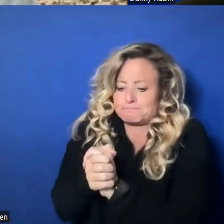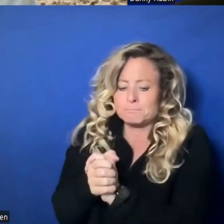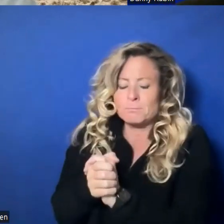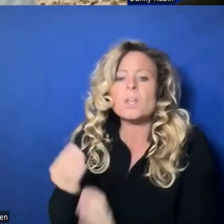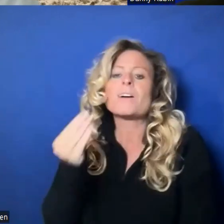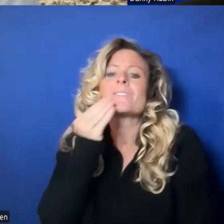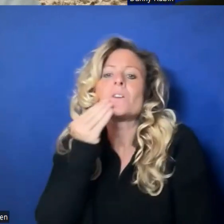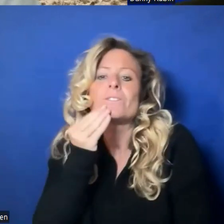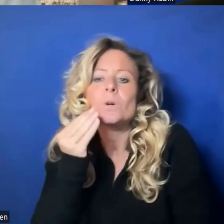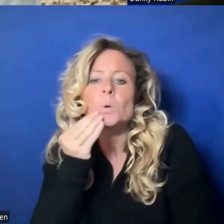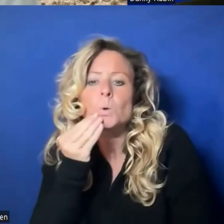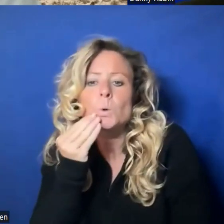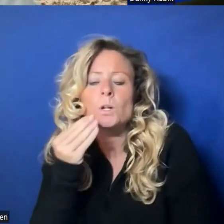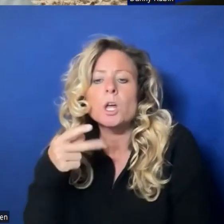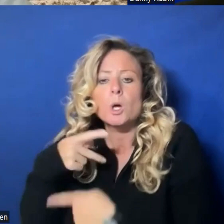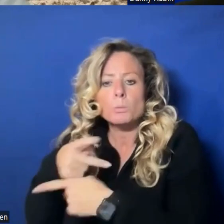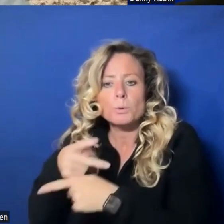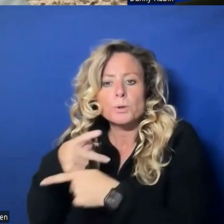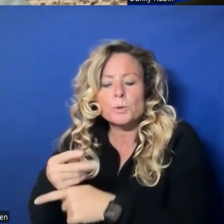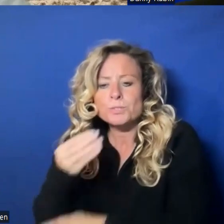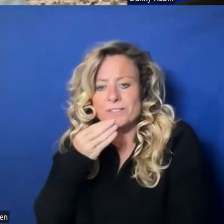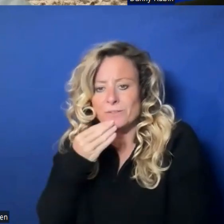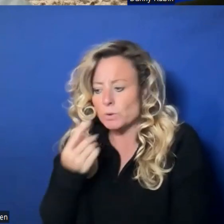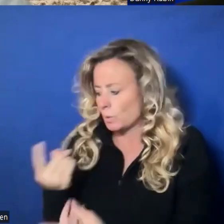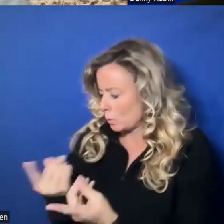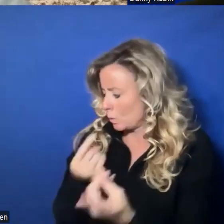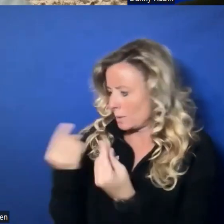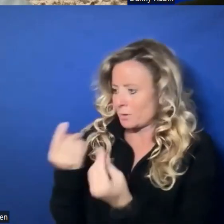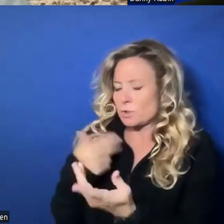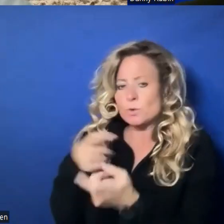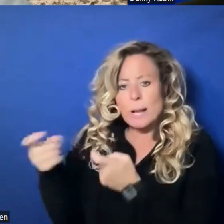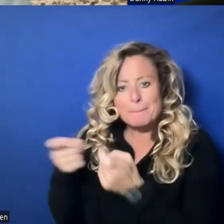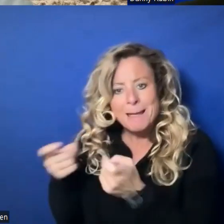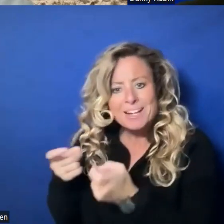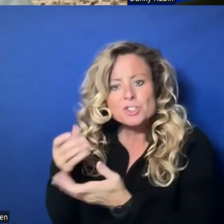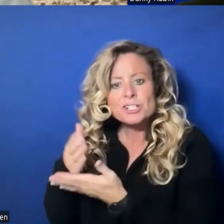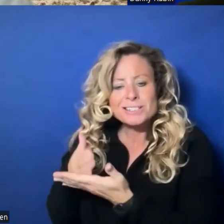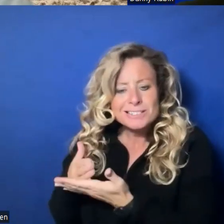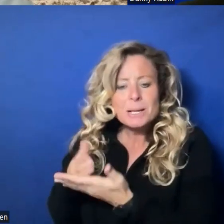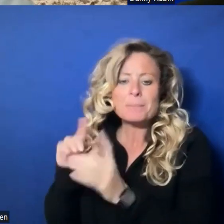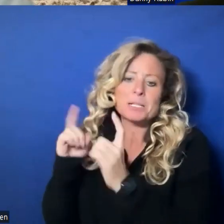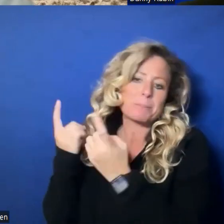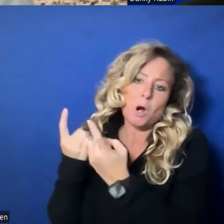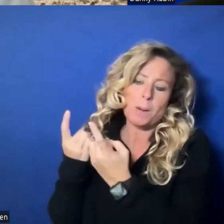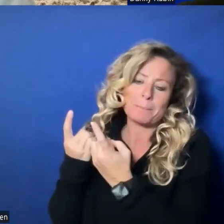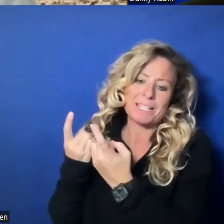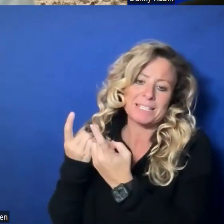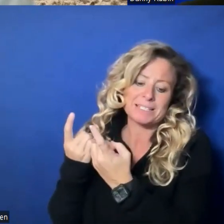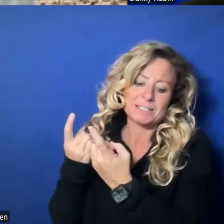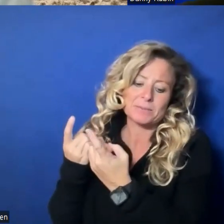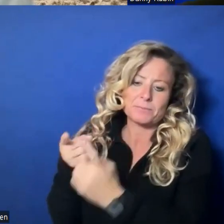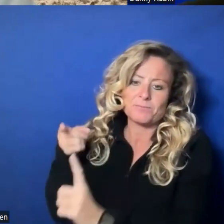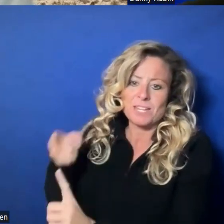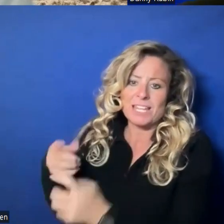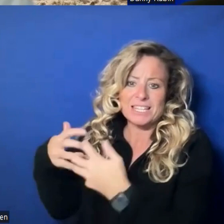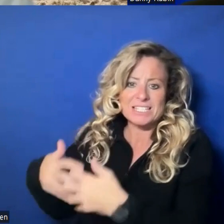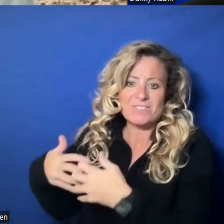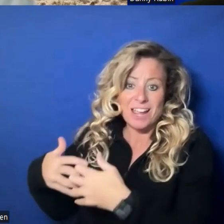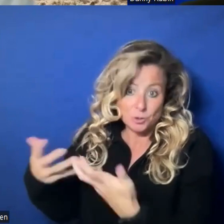food. We produce food. What I'm doing, I am managing some department in this factory,